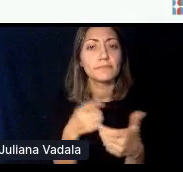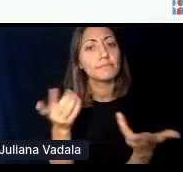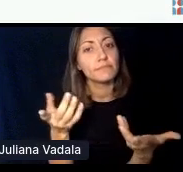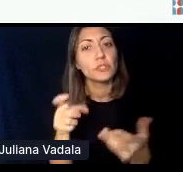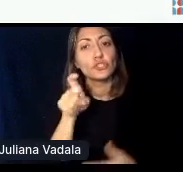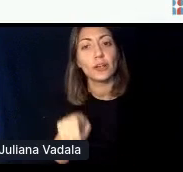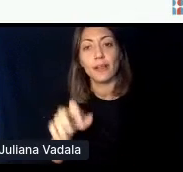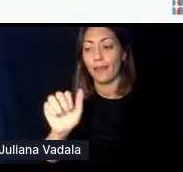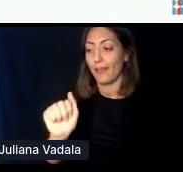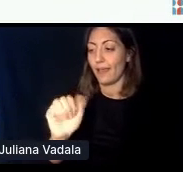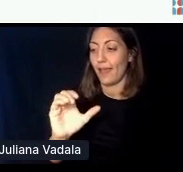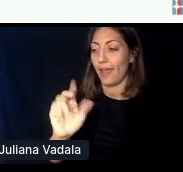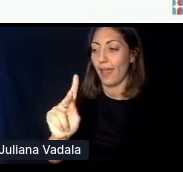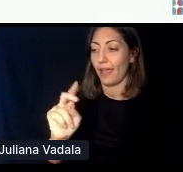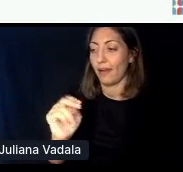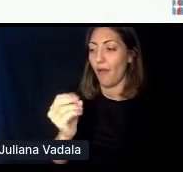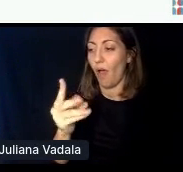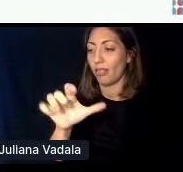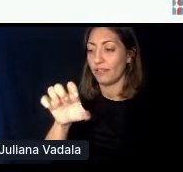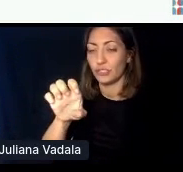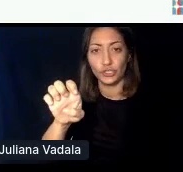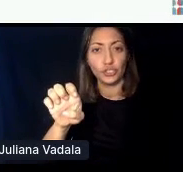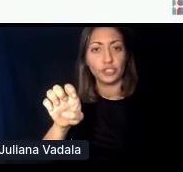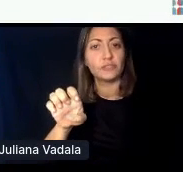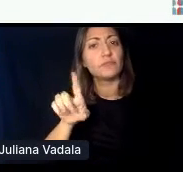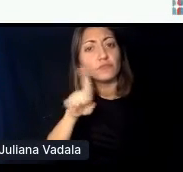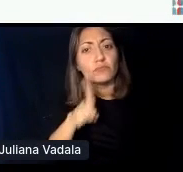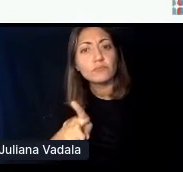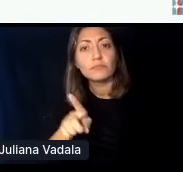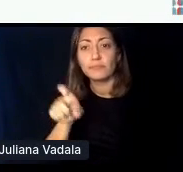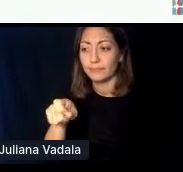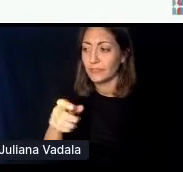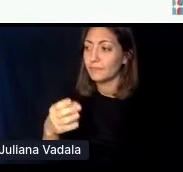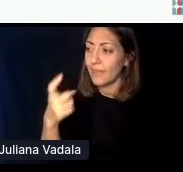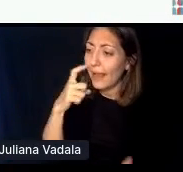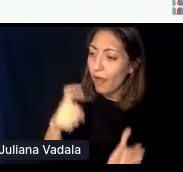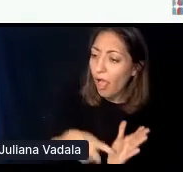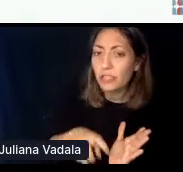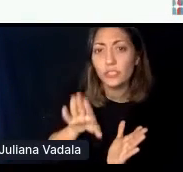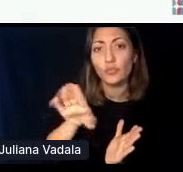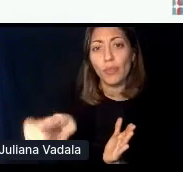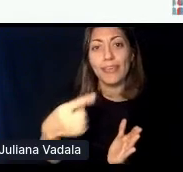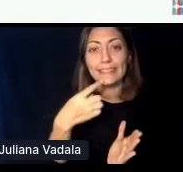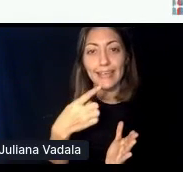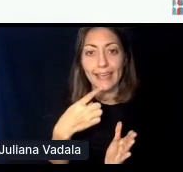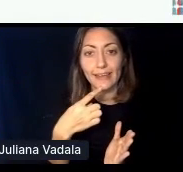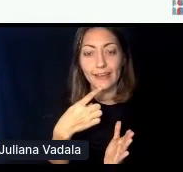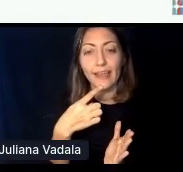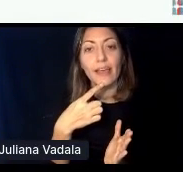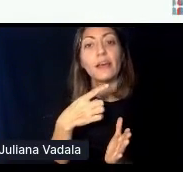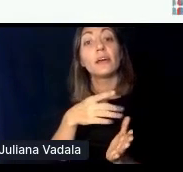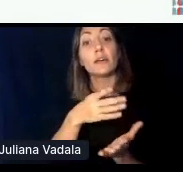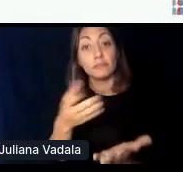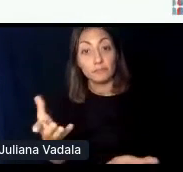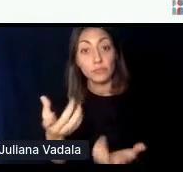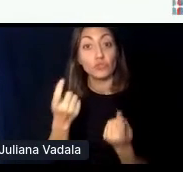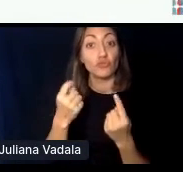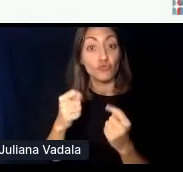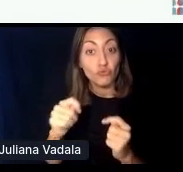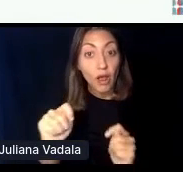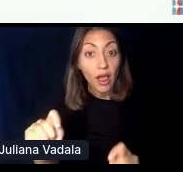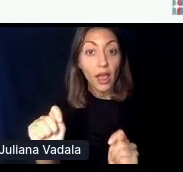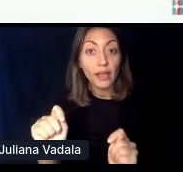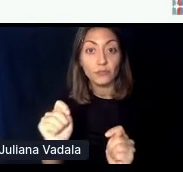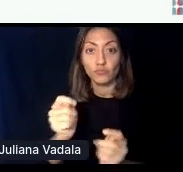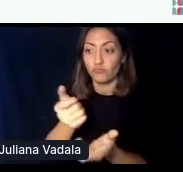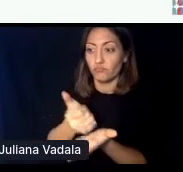said and find a way to accommodate their concern. And make a note of the accommodation that they need. In this